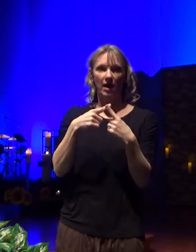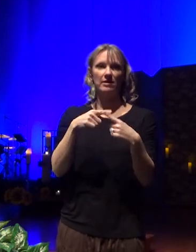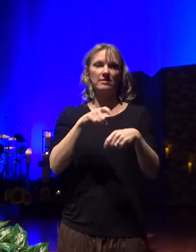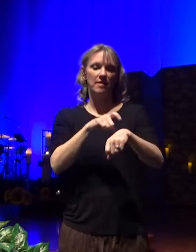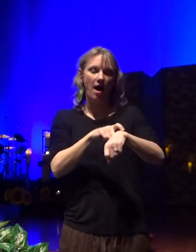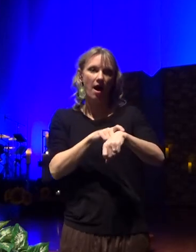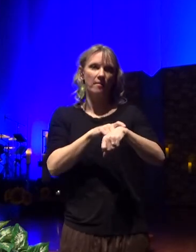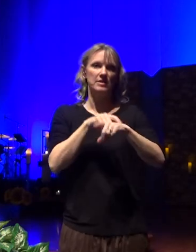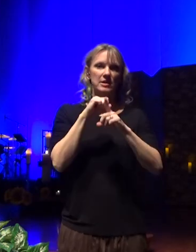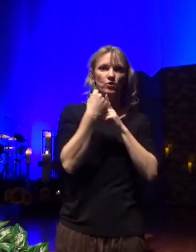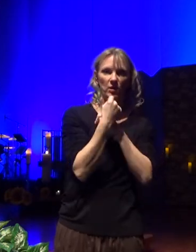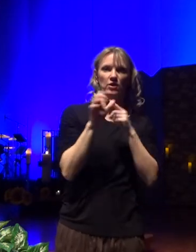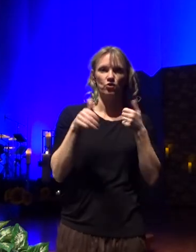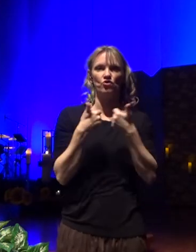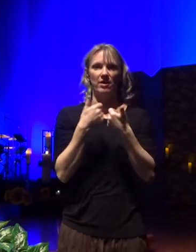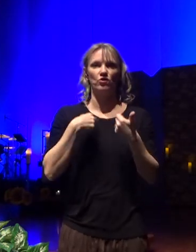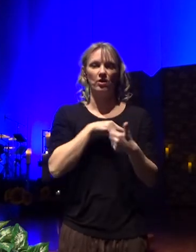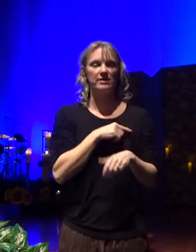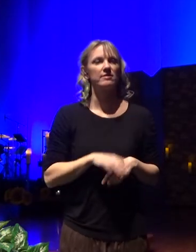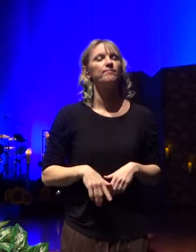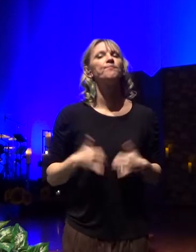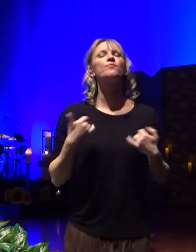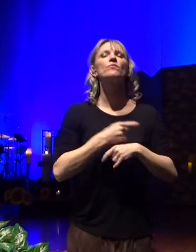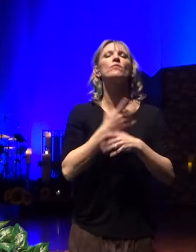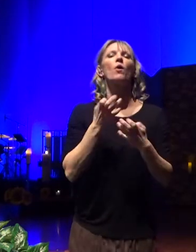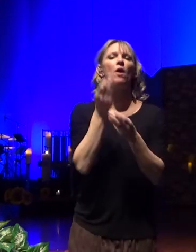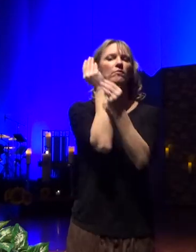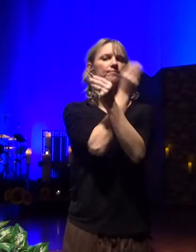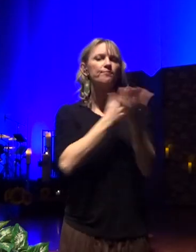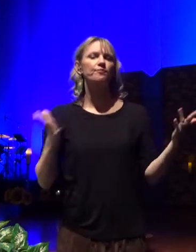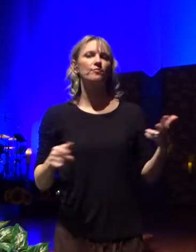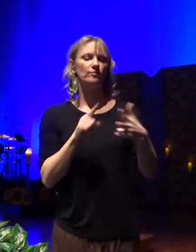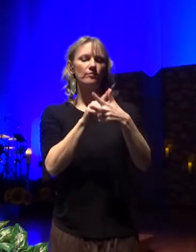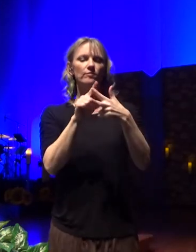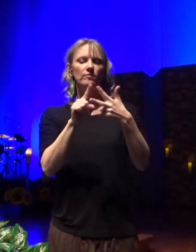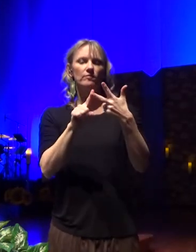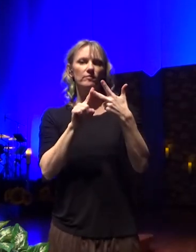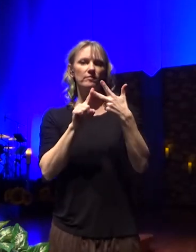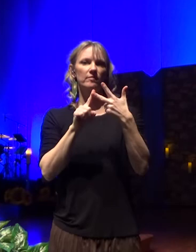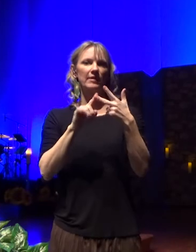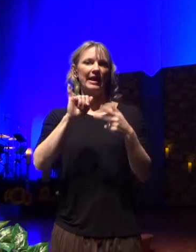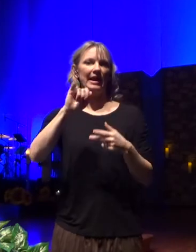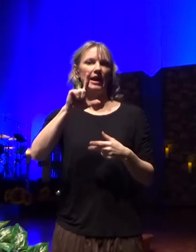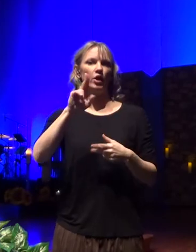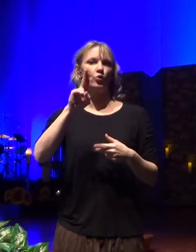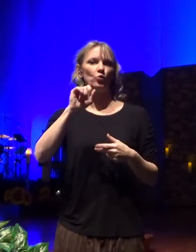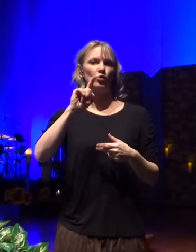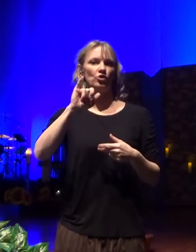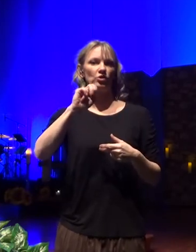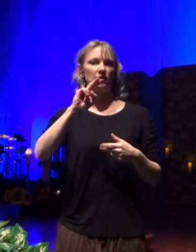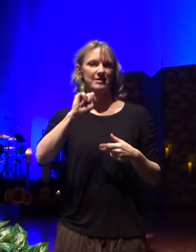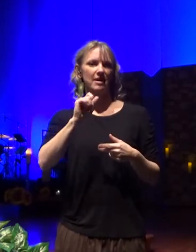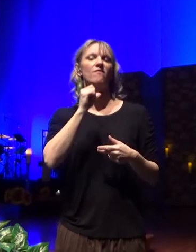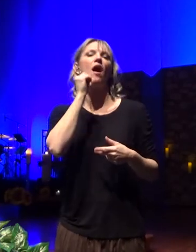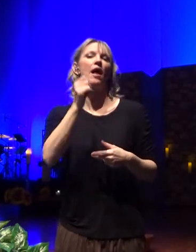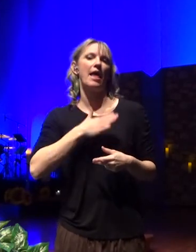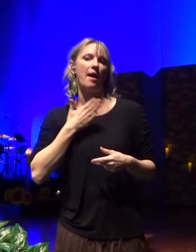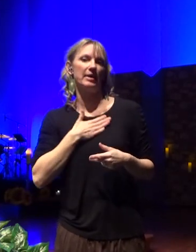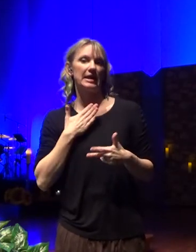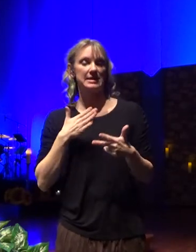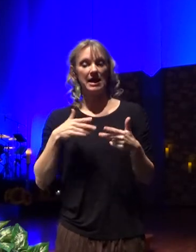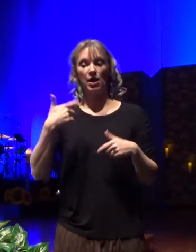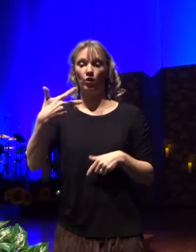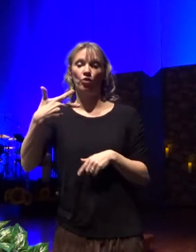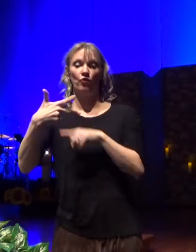and circumstances. I want to share with you today three illusions of unhappiness